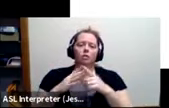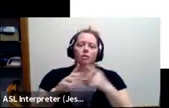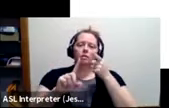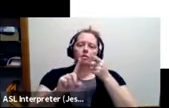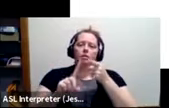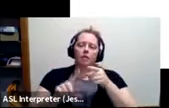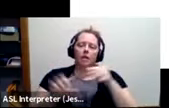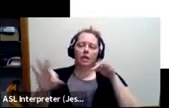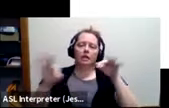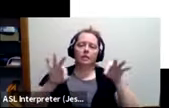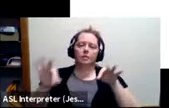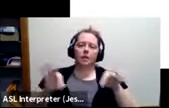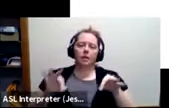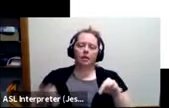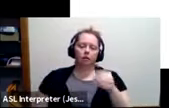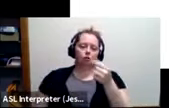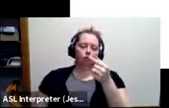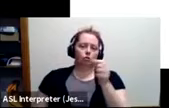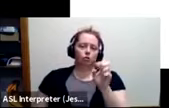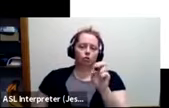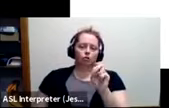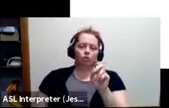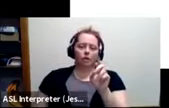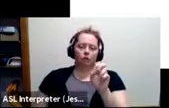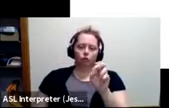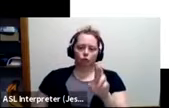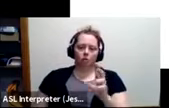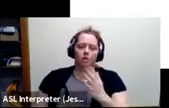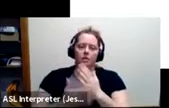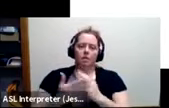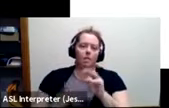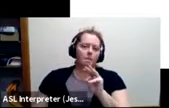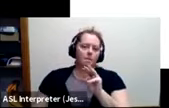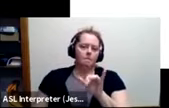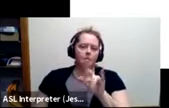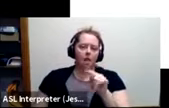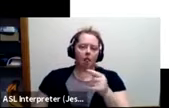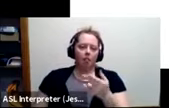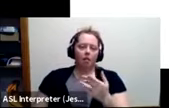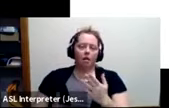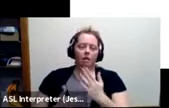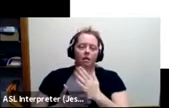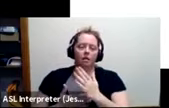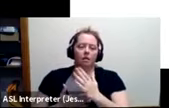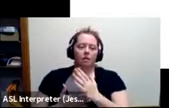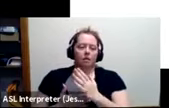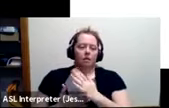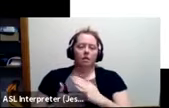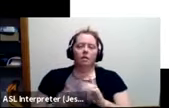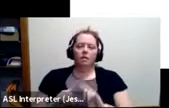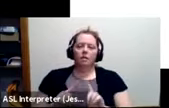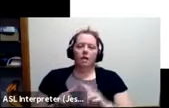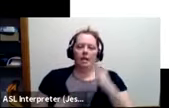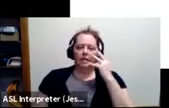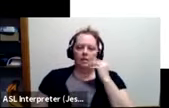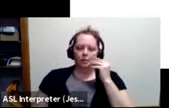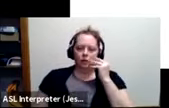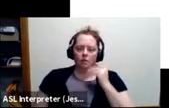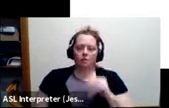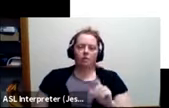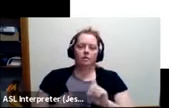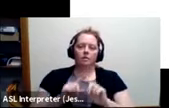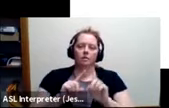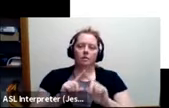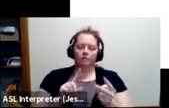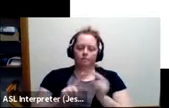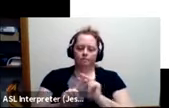and what that looks like, some gender myths, lived experience, protections against discrimination, and